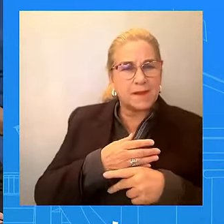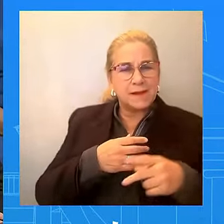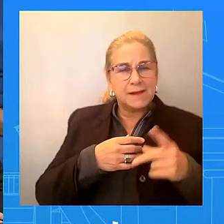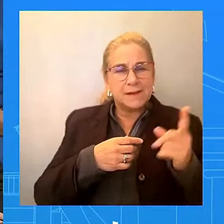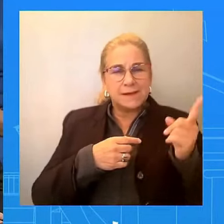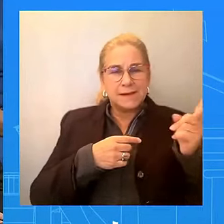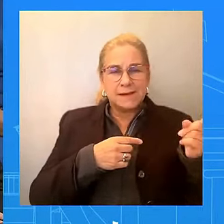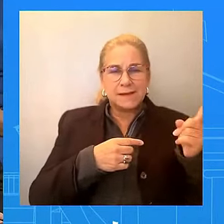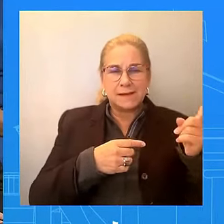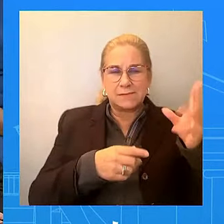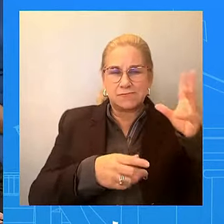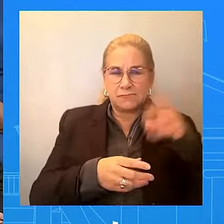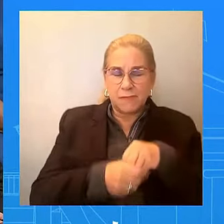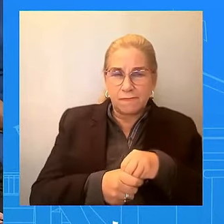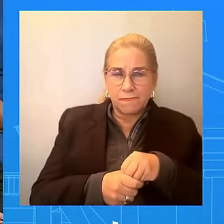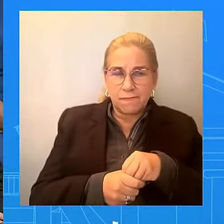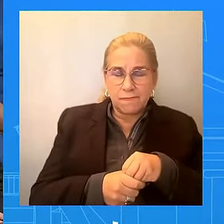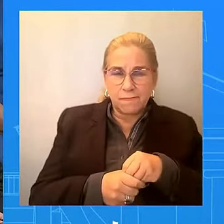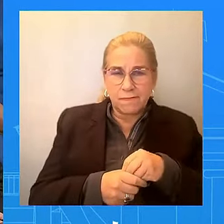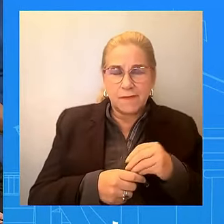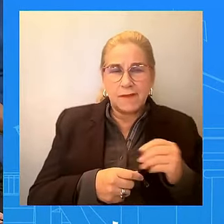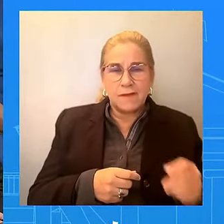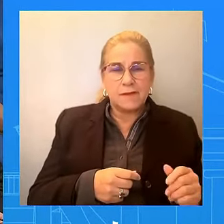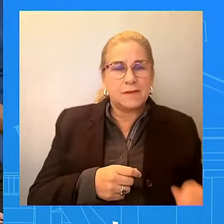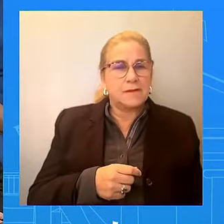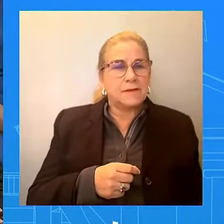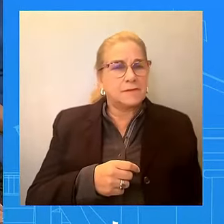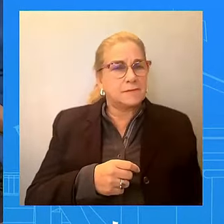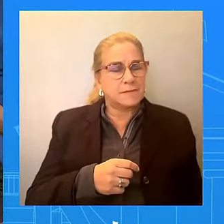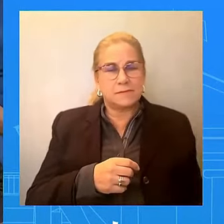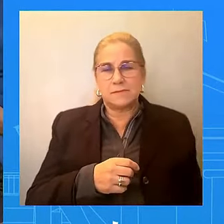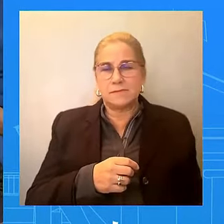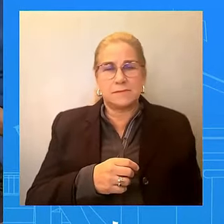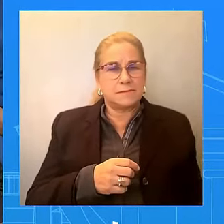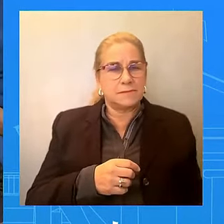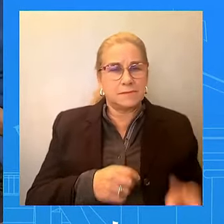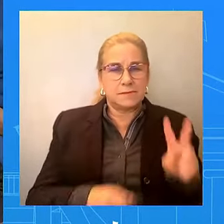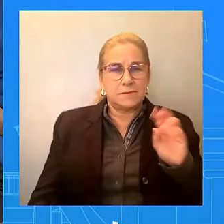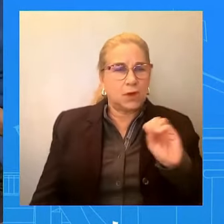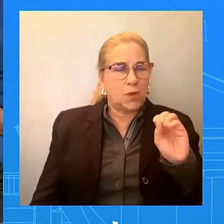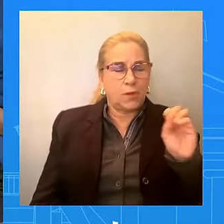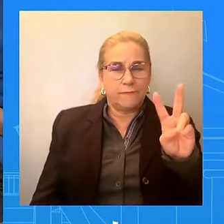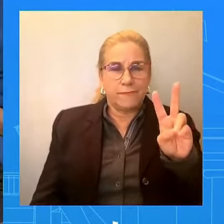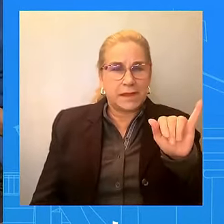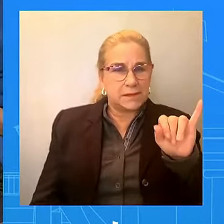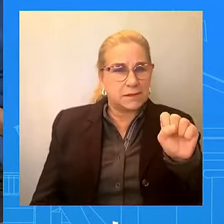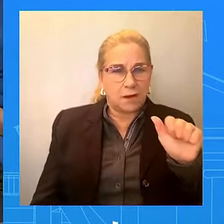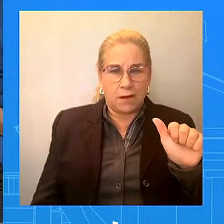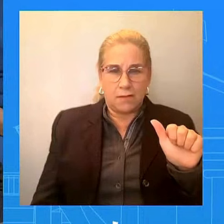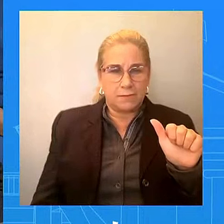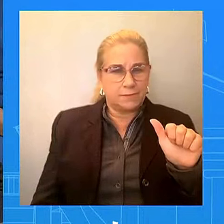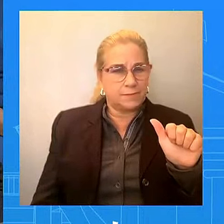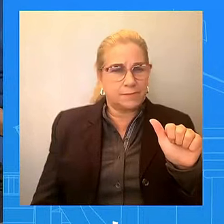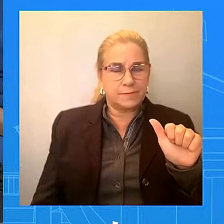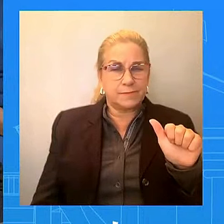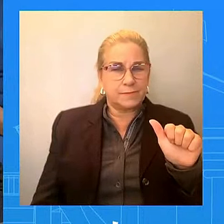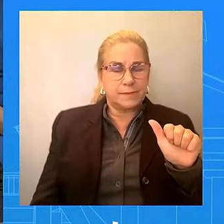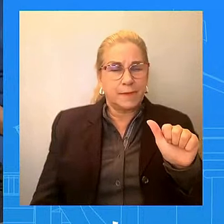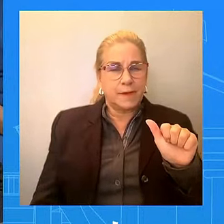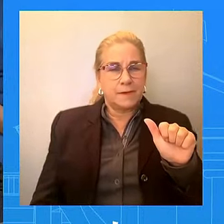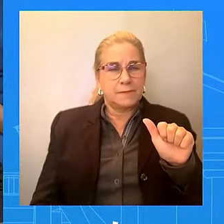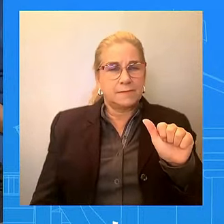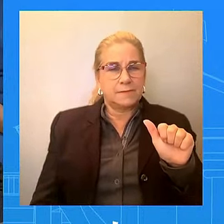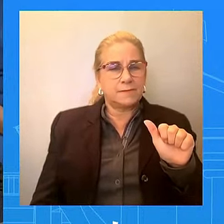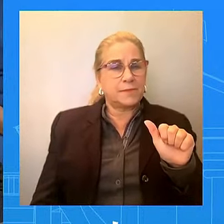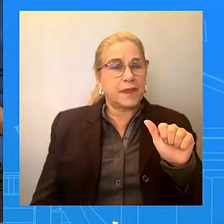he was never issued an SIV or immigrant visa, and DHS paroled him into the U.S. They further expect